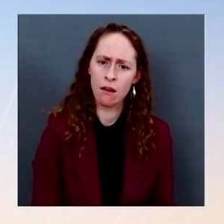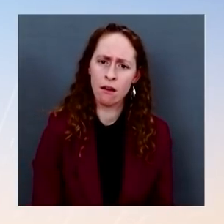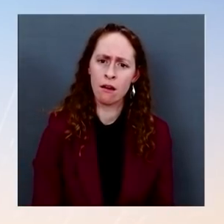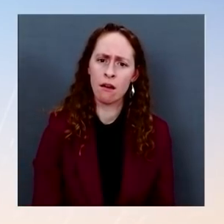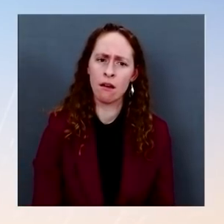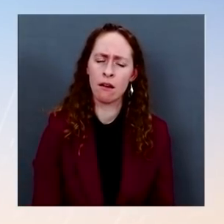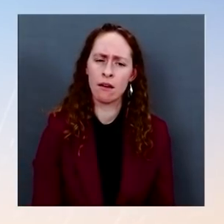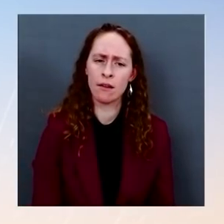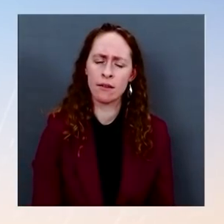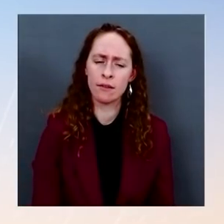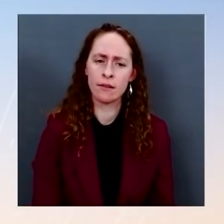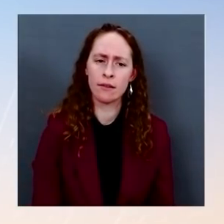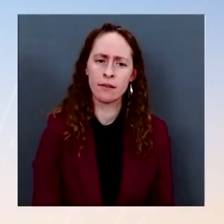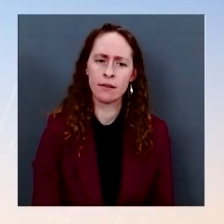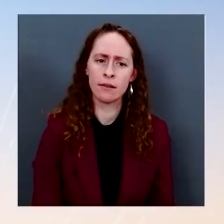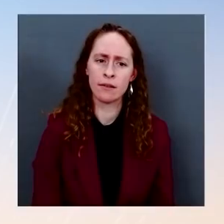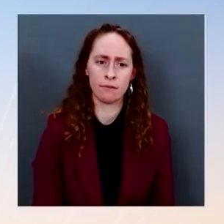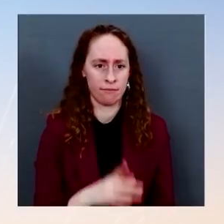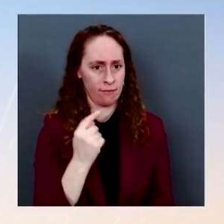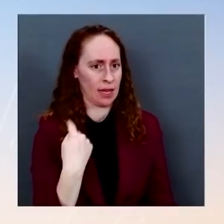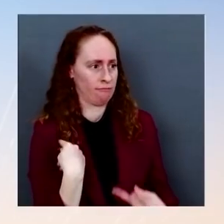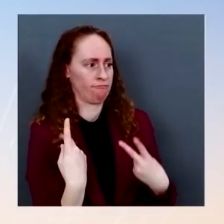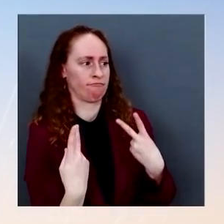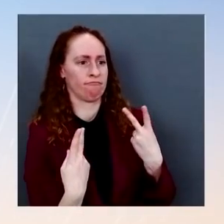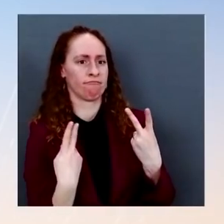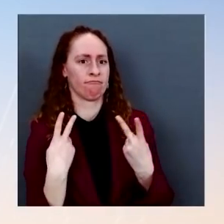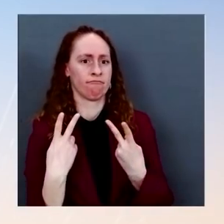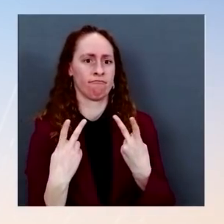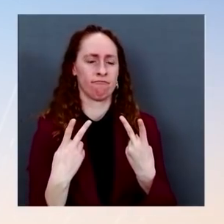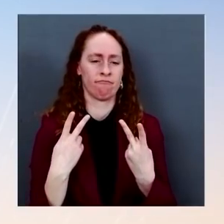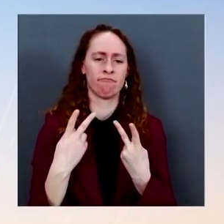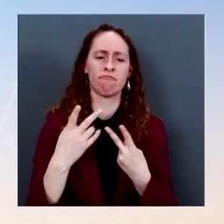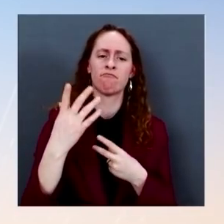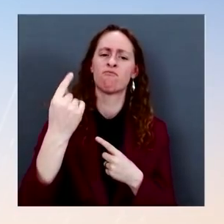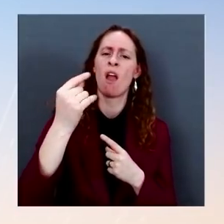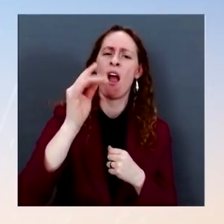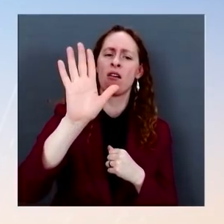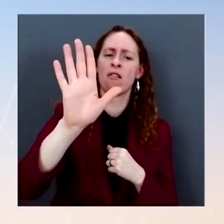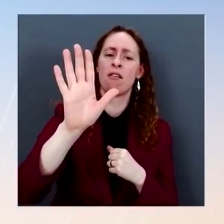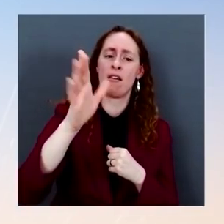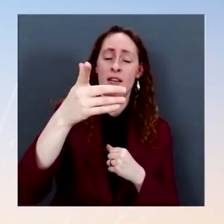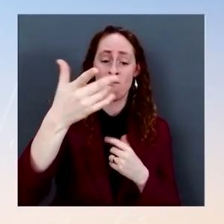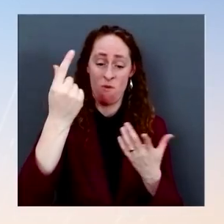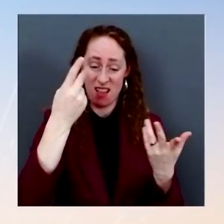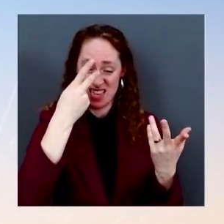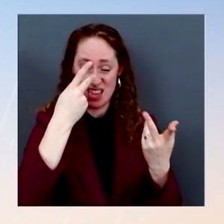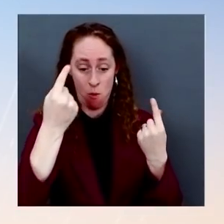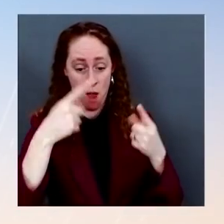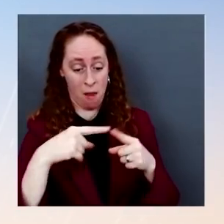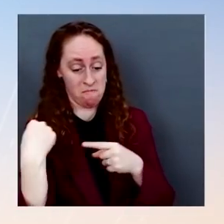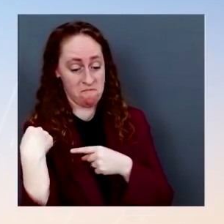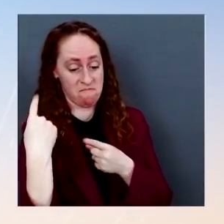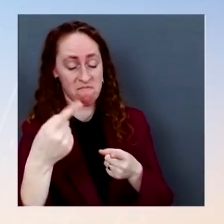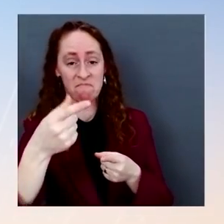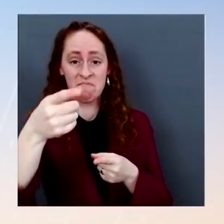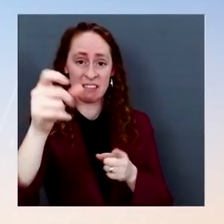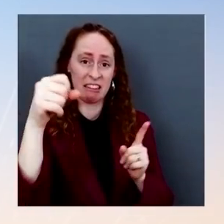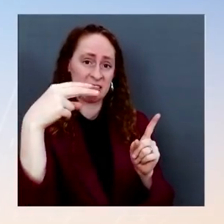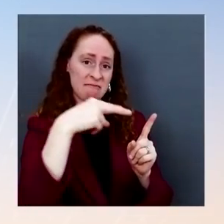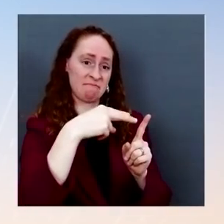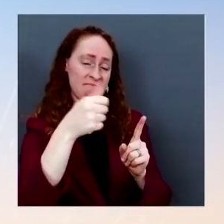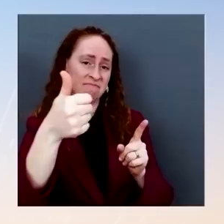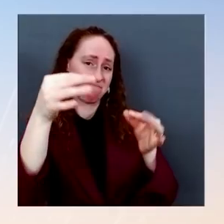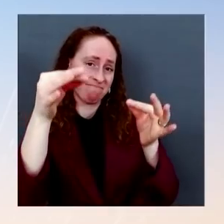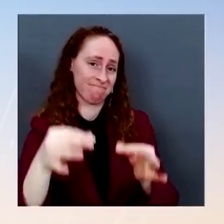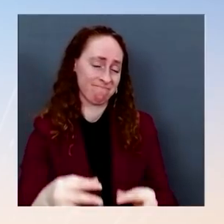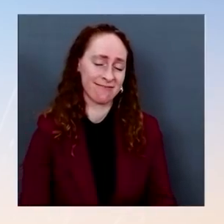that Manchin was always going to be a no, and in effect, bamboozled the White House into believing